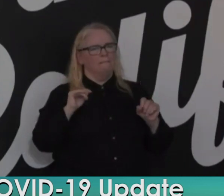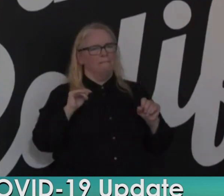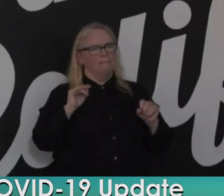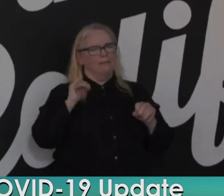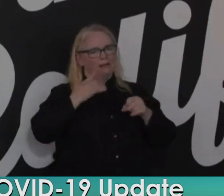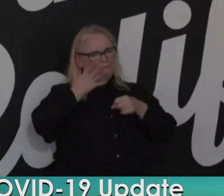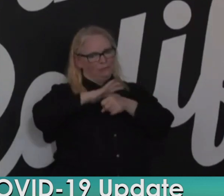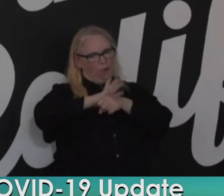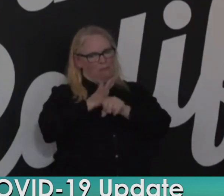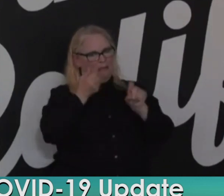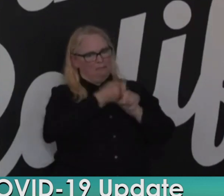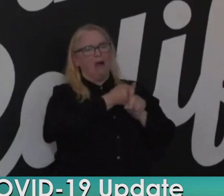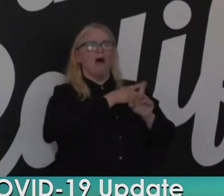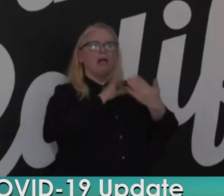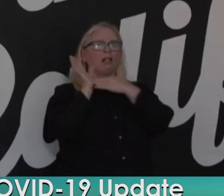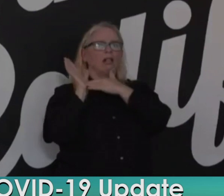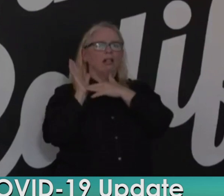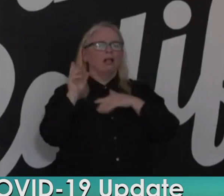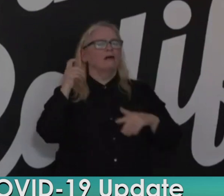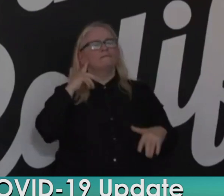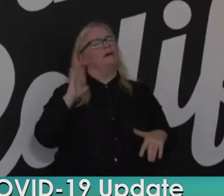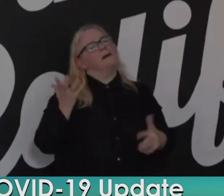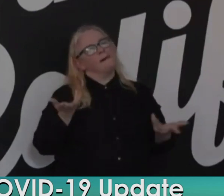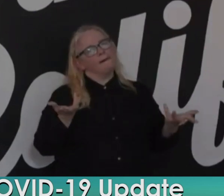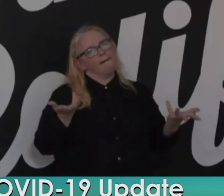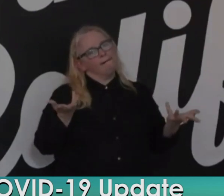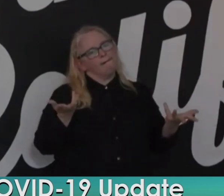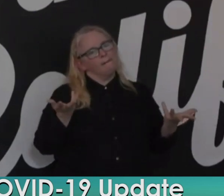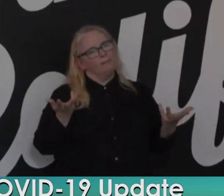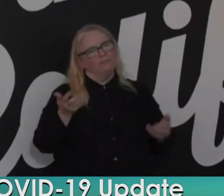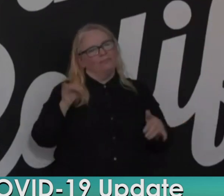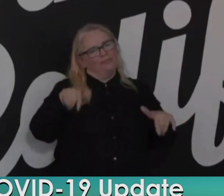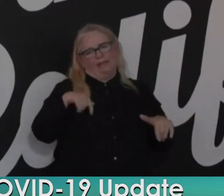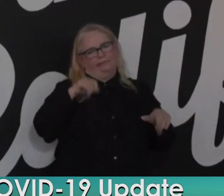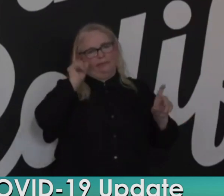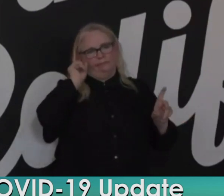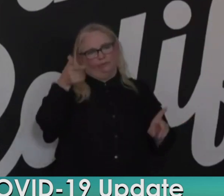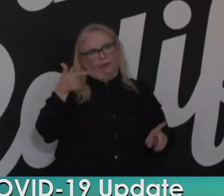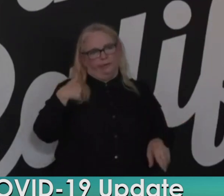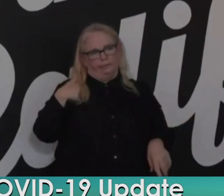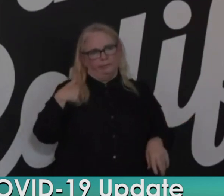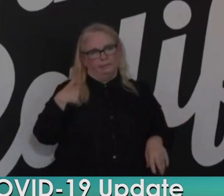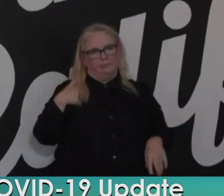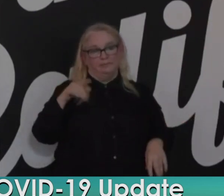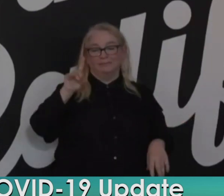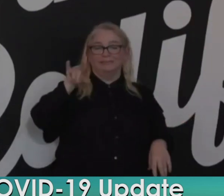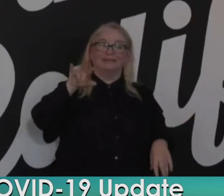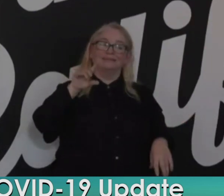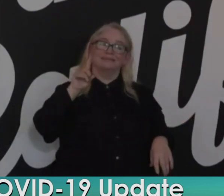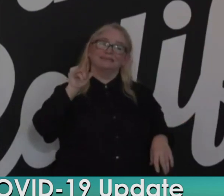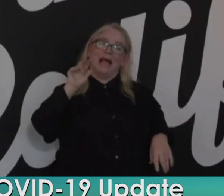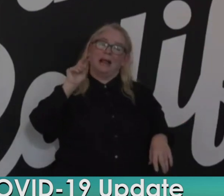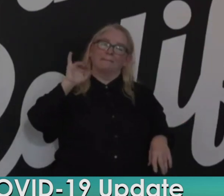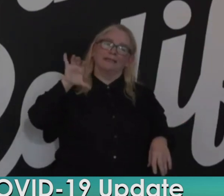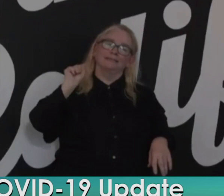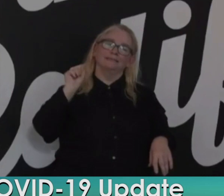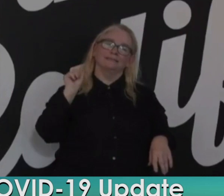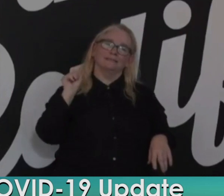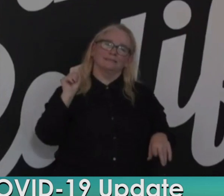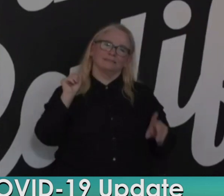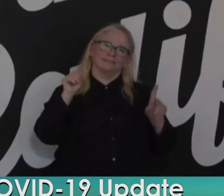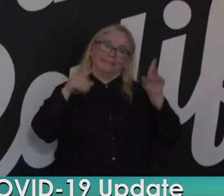doesn't surprise me. Since the Dynamax ruling that was years ago, I just remind the person that asked the